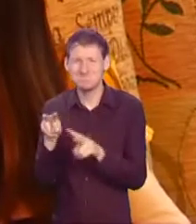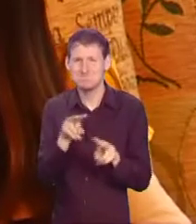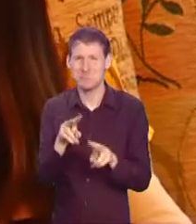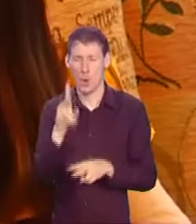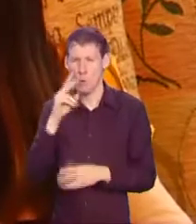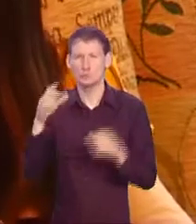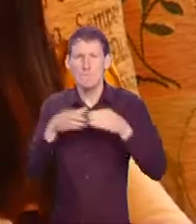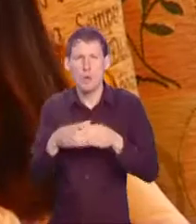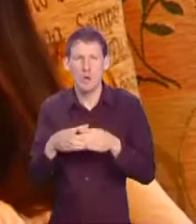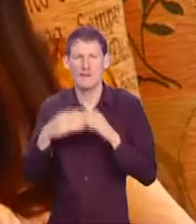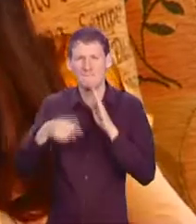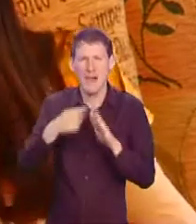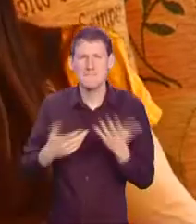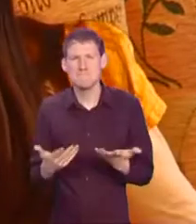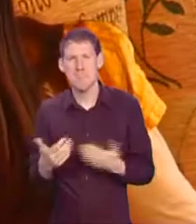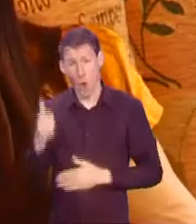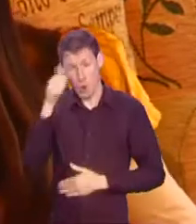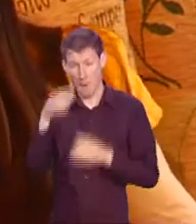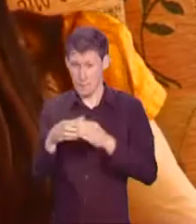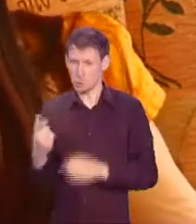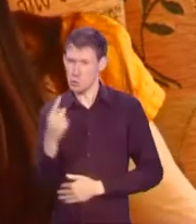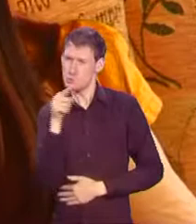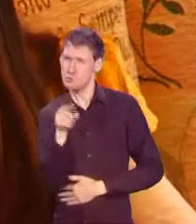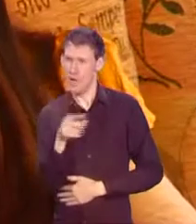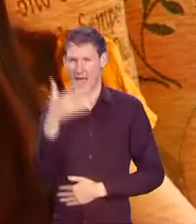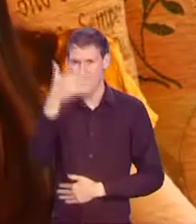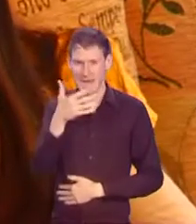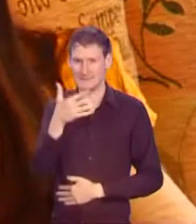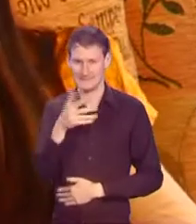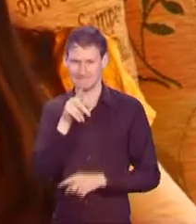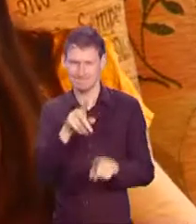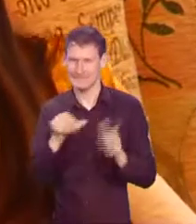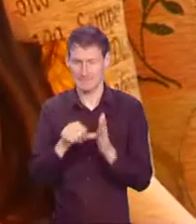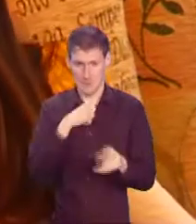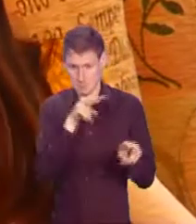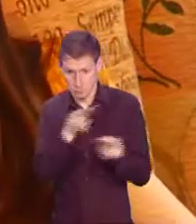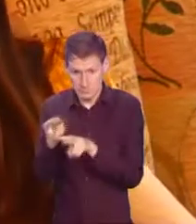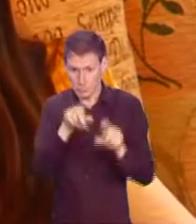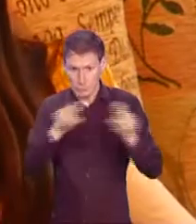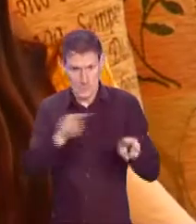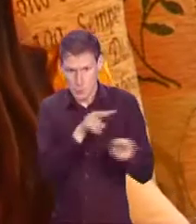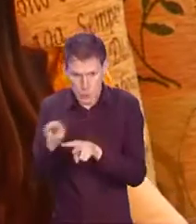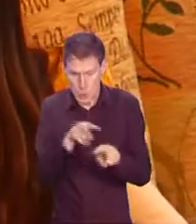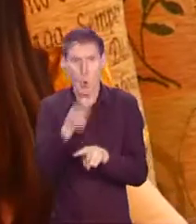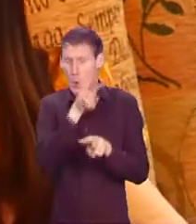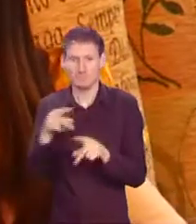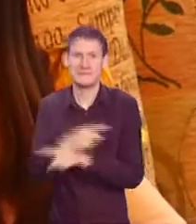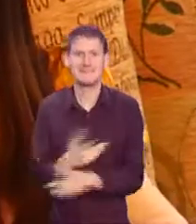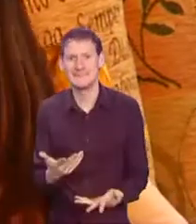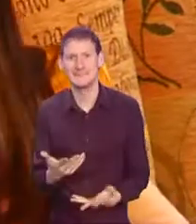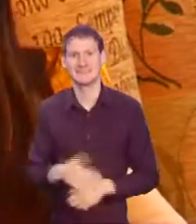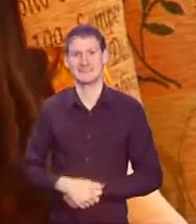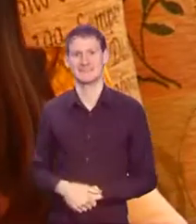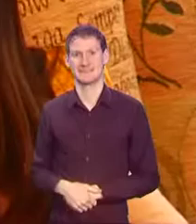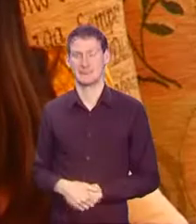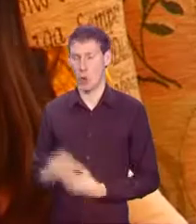watching a murder. I know who's done it, but I can't see what they look like because I'm too busy reading the subtitles. I've